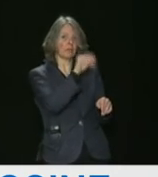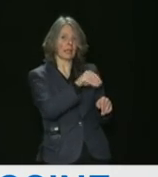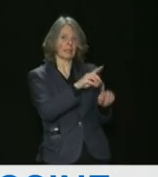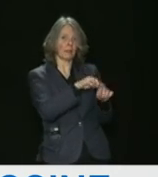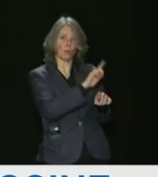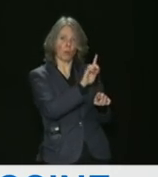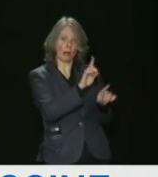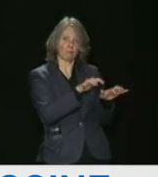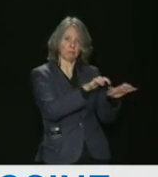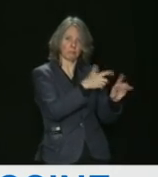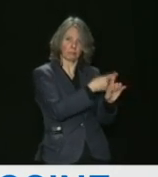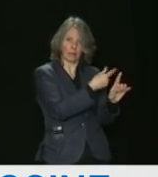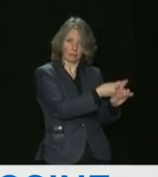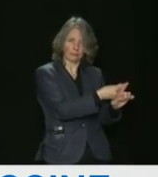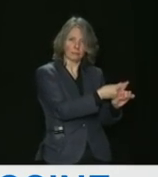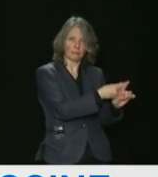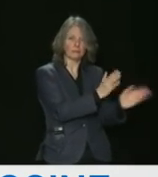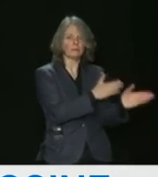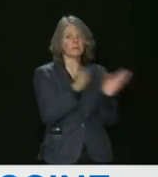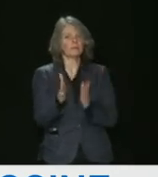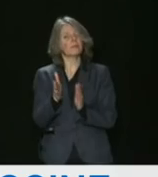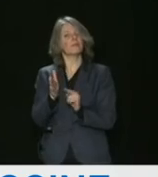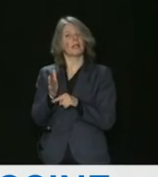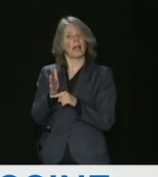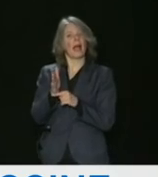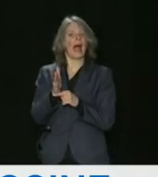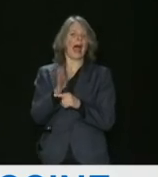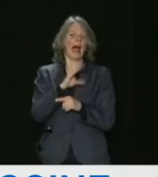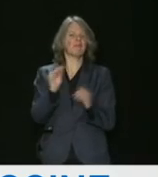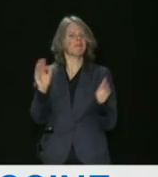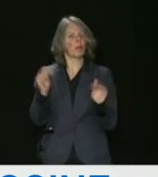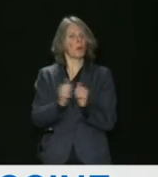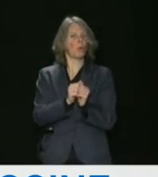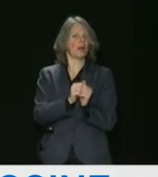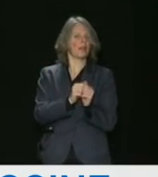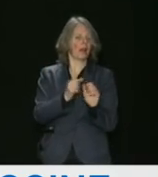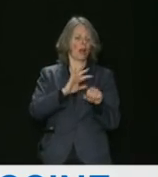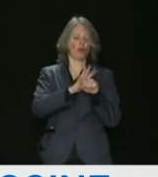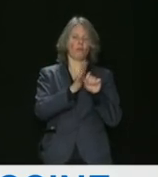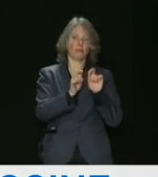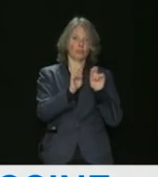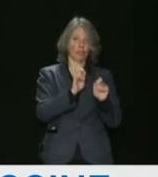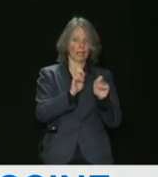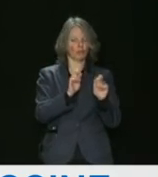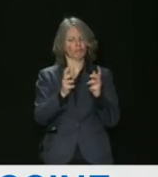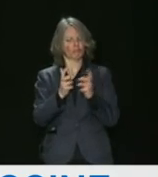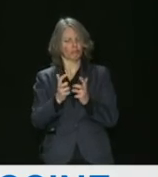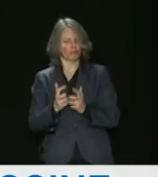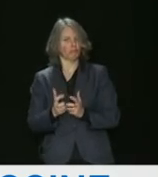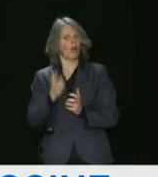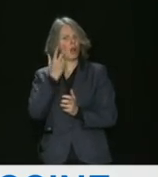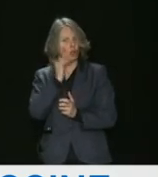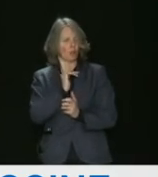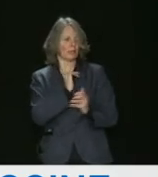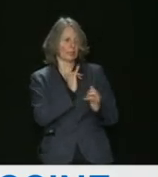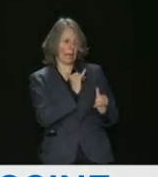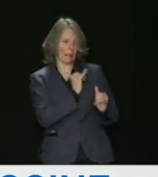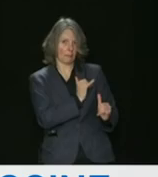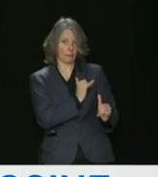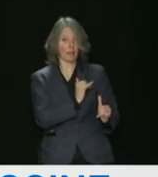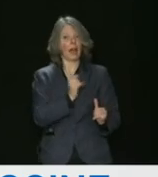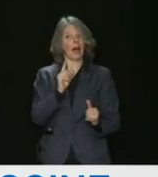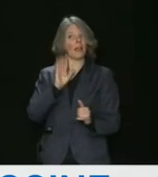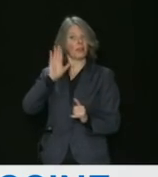And the profile of the variants appear to be the same as in Canada. Based on the data that we have, this is the